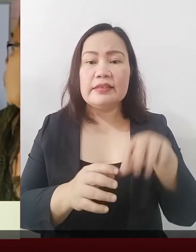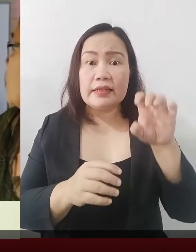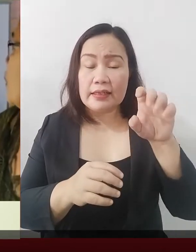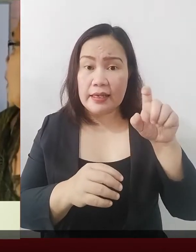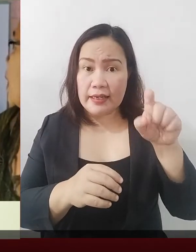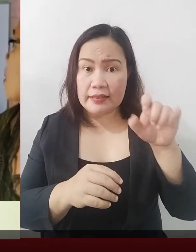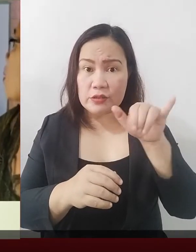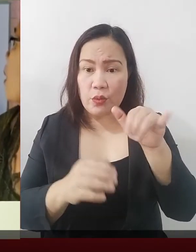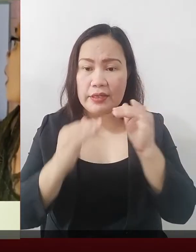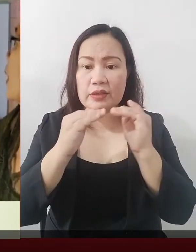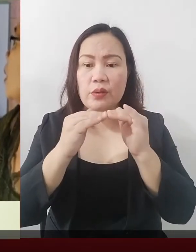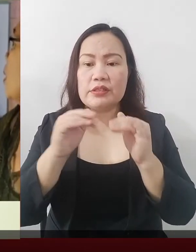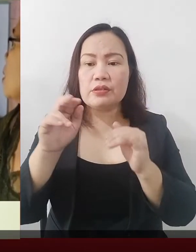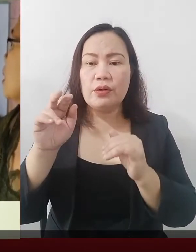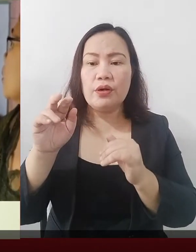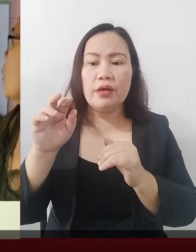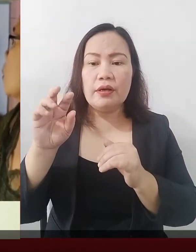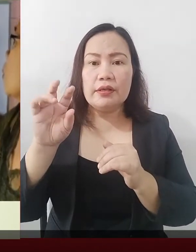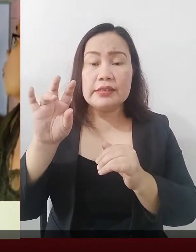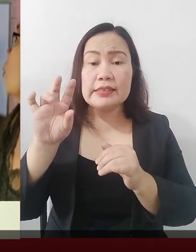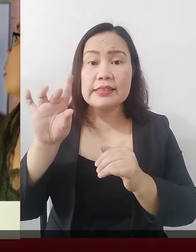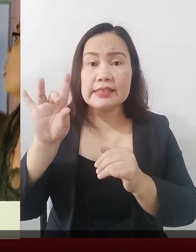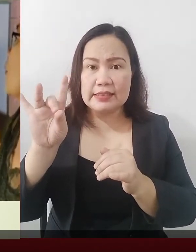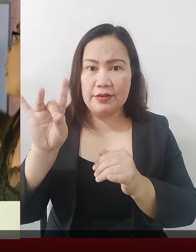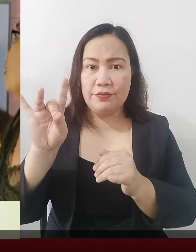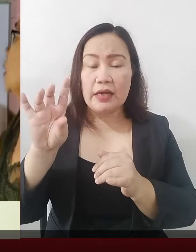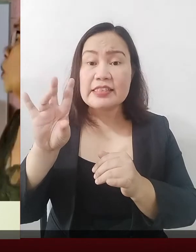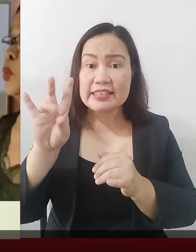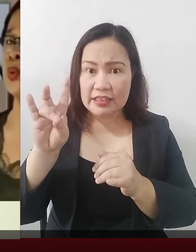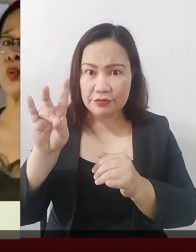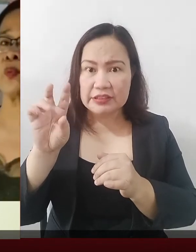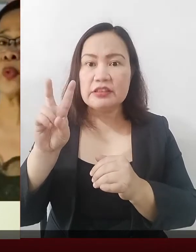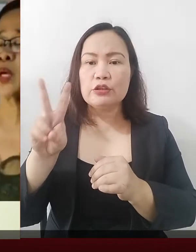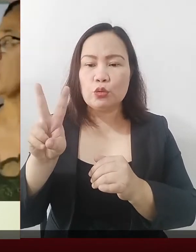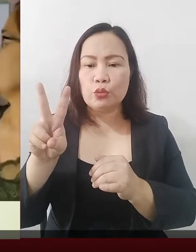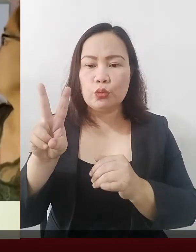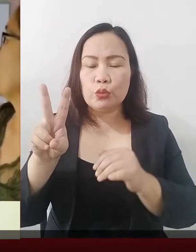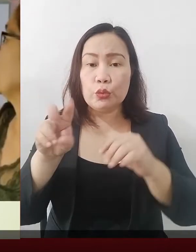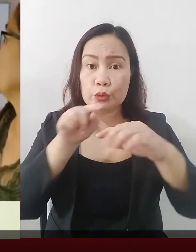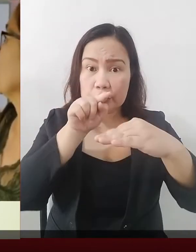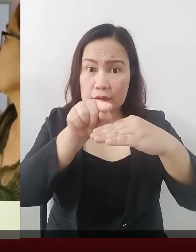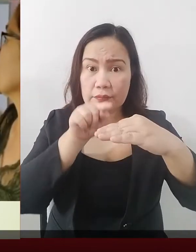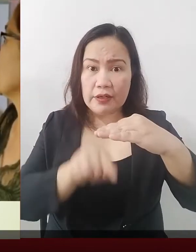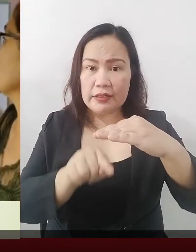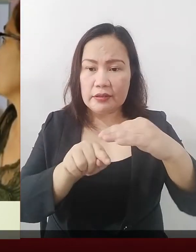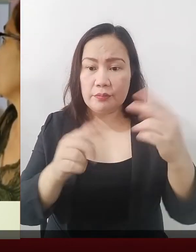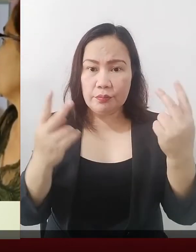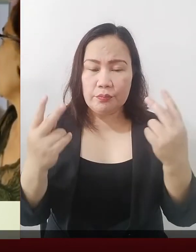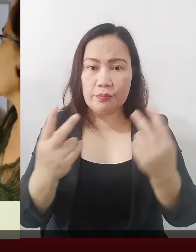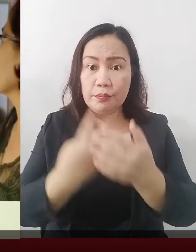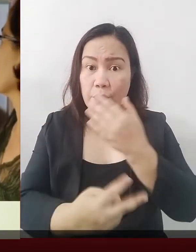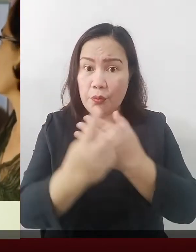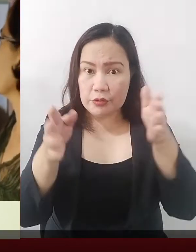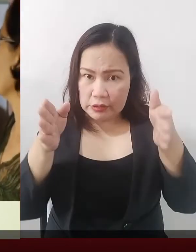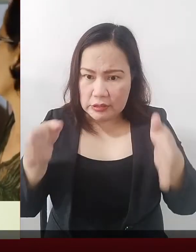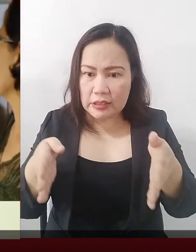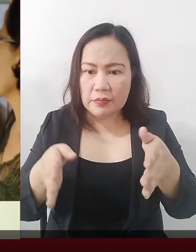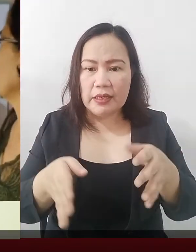it will be xy is equal to 72. Divide both sides by